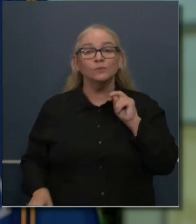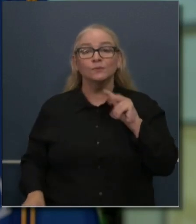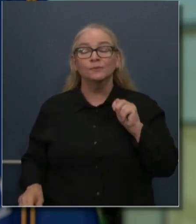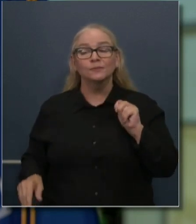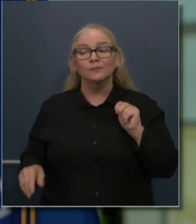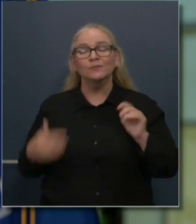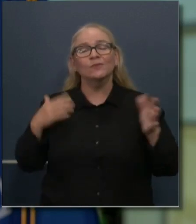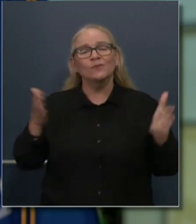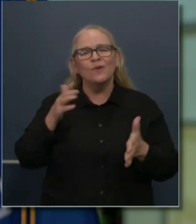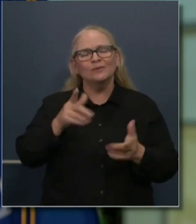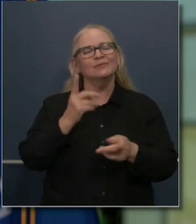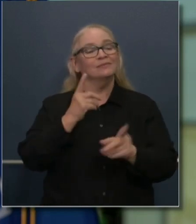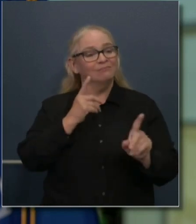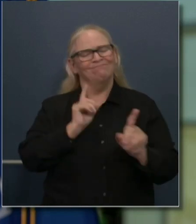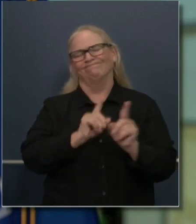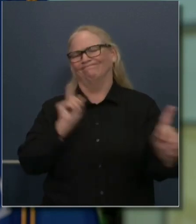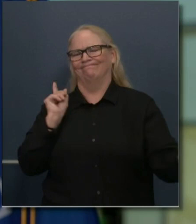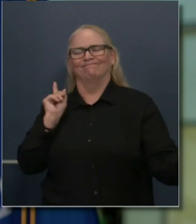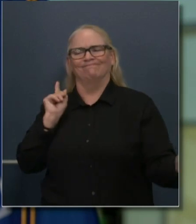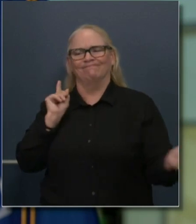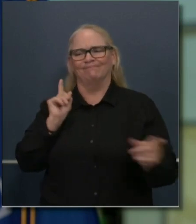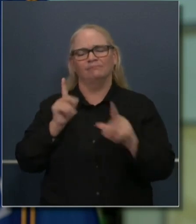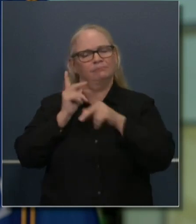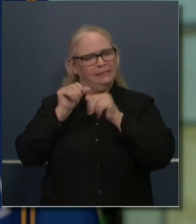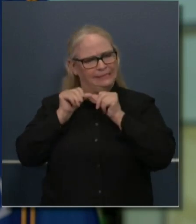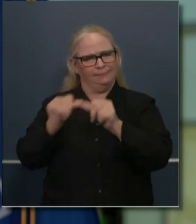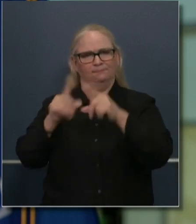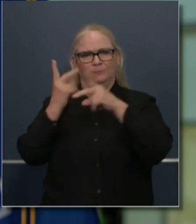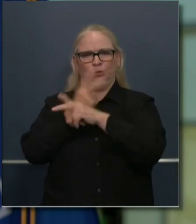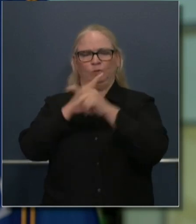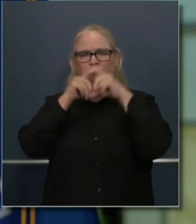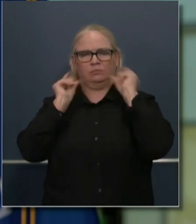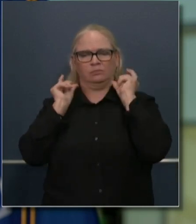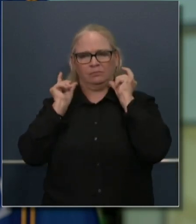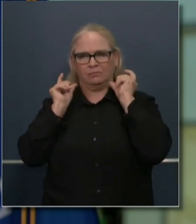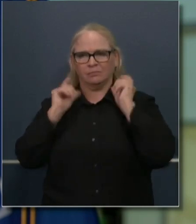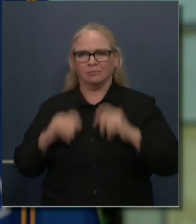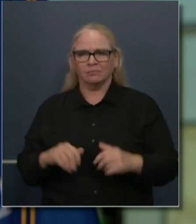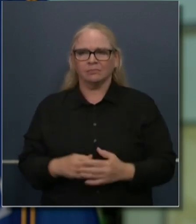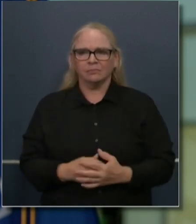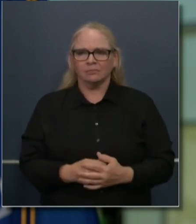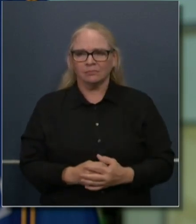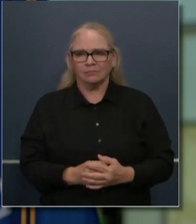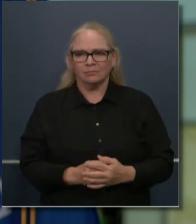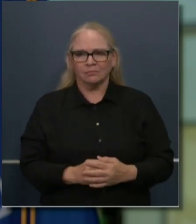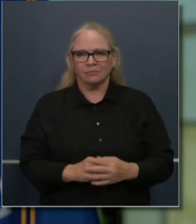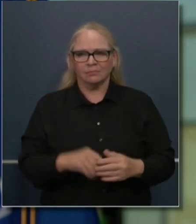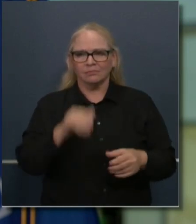physically distance, wear their masks. You do both, and you stay out of large